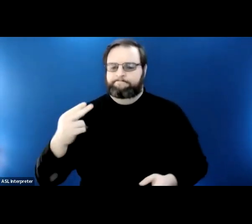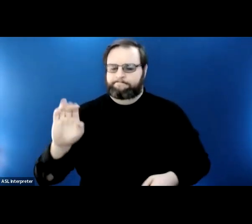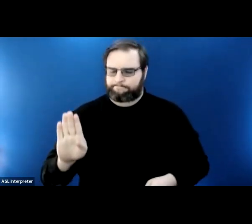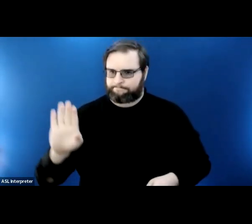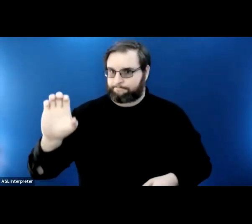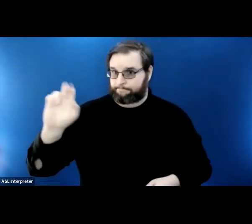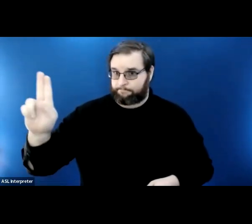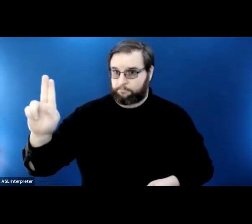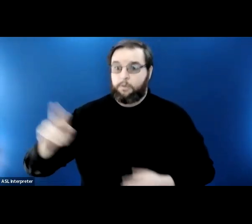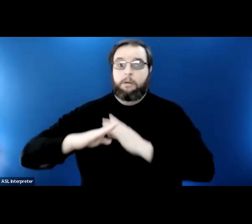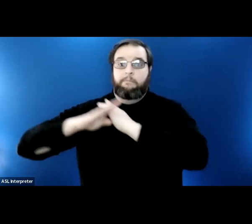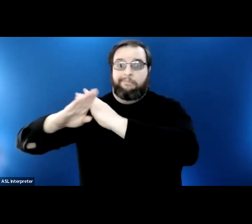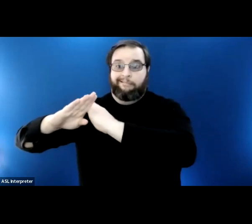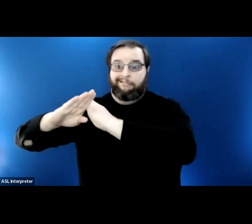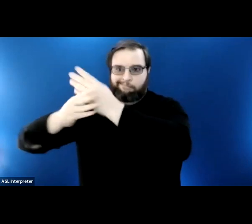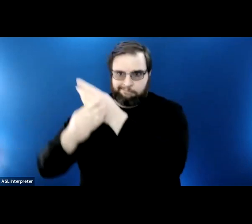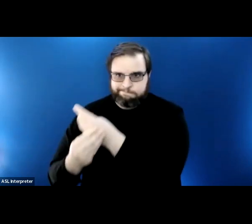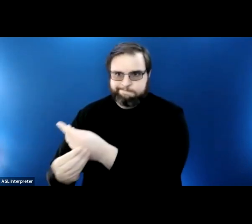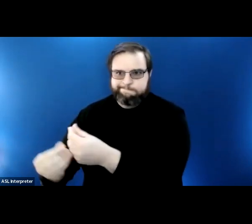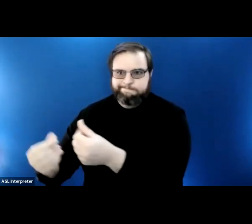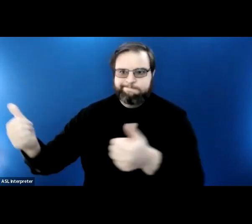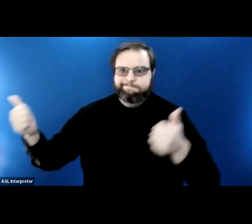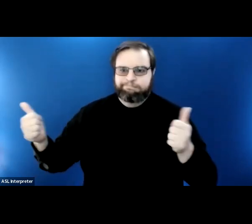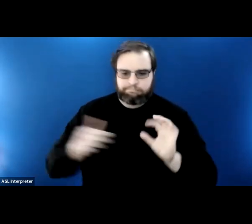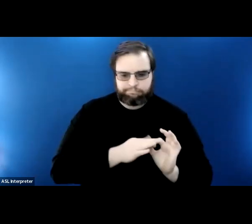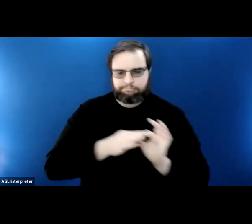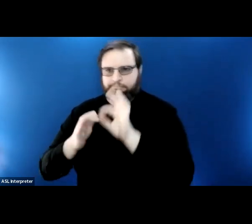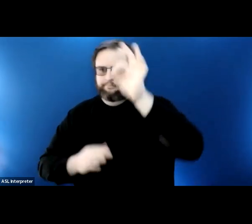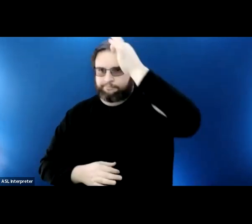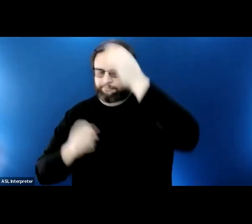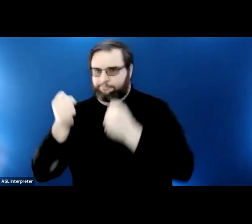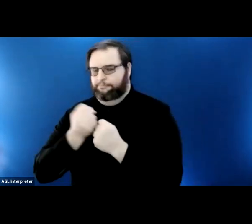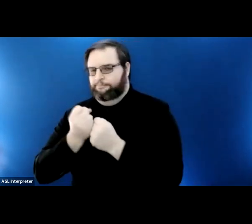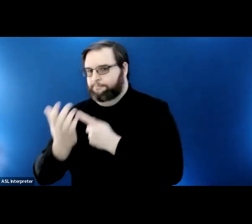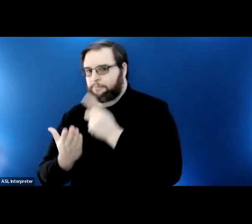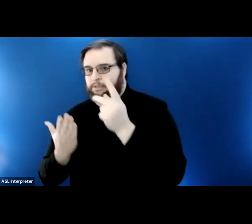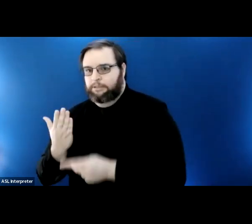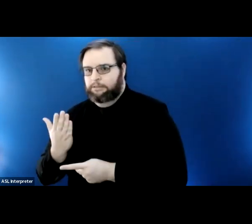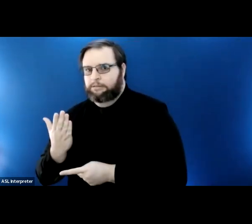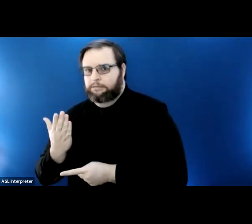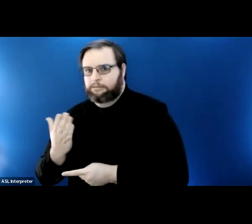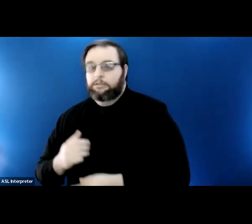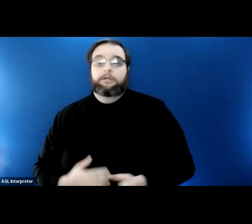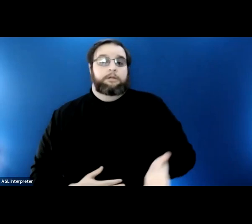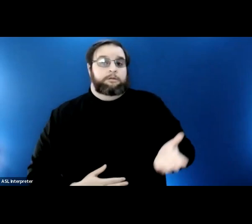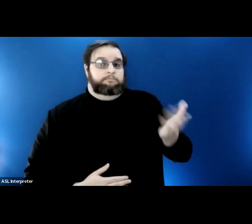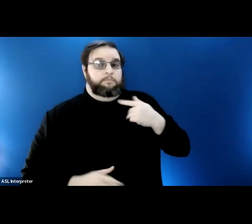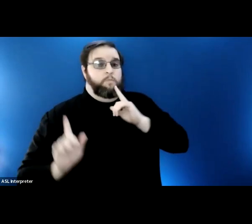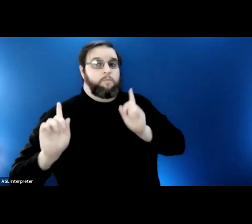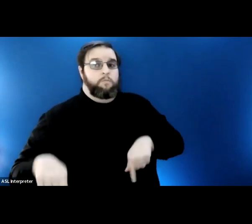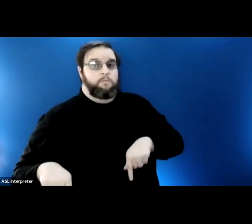eliminate barriers to federally sponsored programs. However, unlike the previous executive orders,